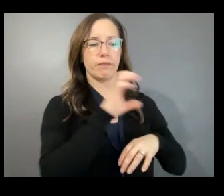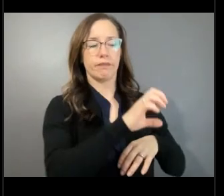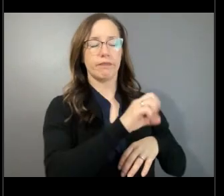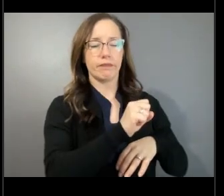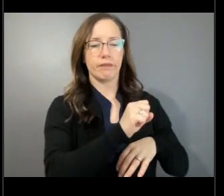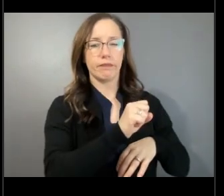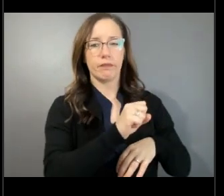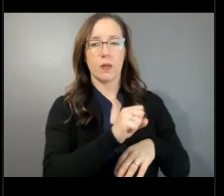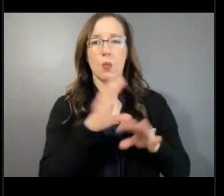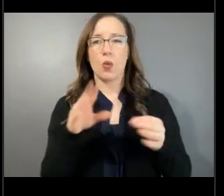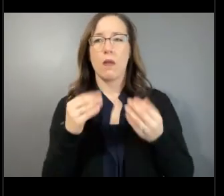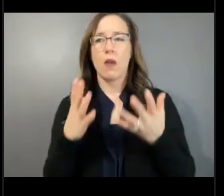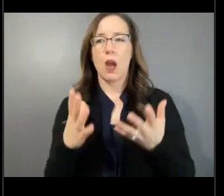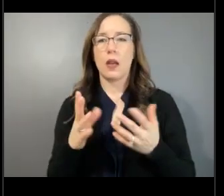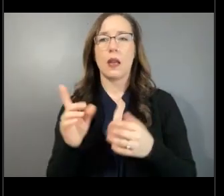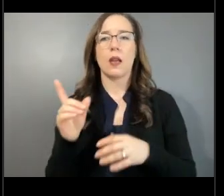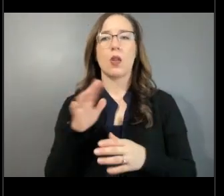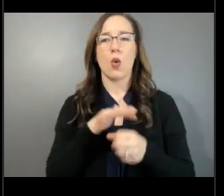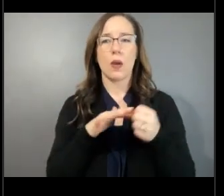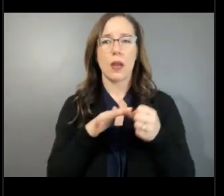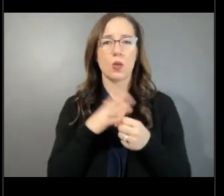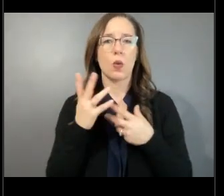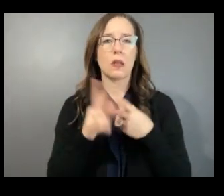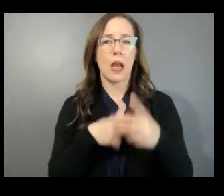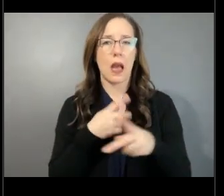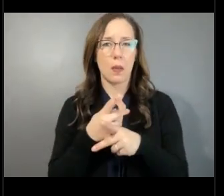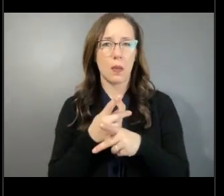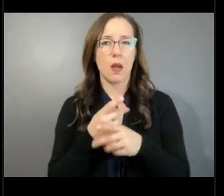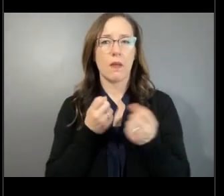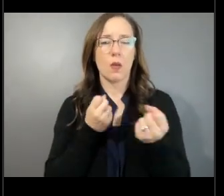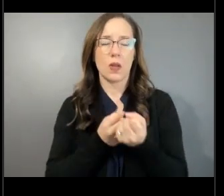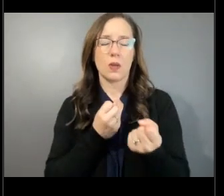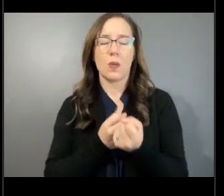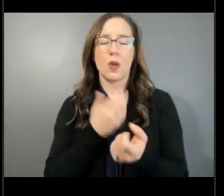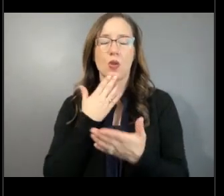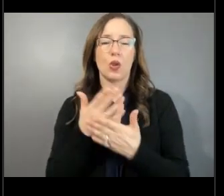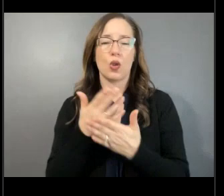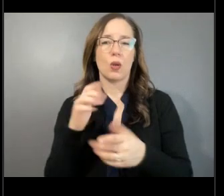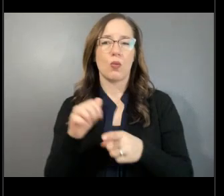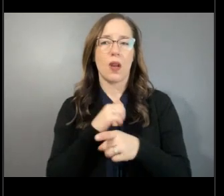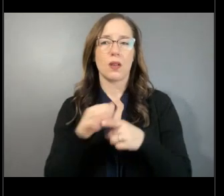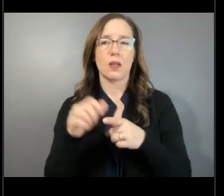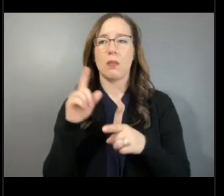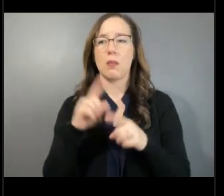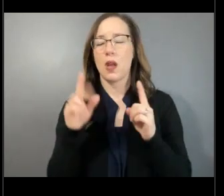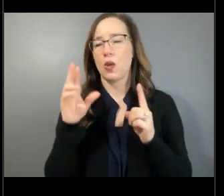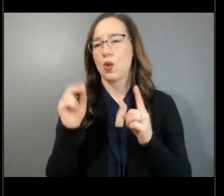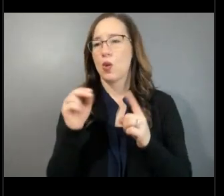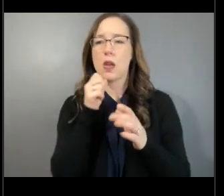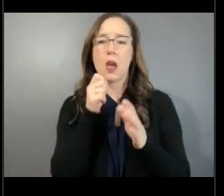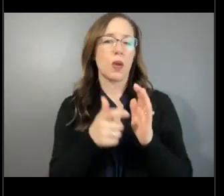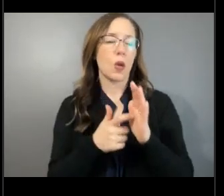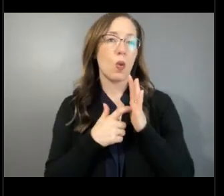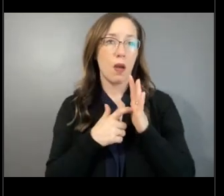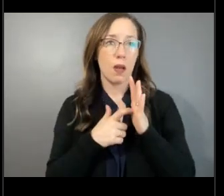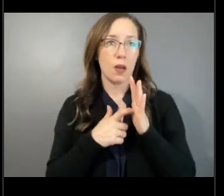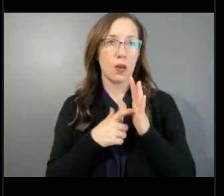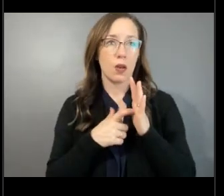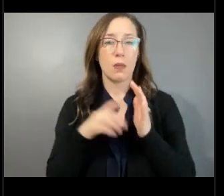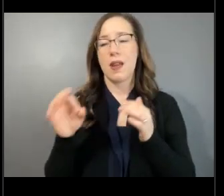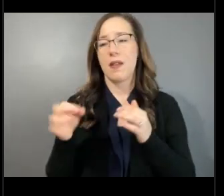and the type of reinforcing is a good practice, but no, it's not required by the